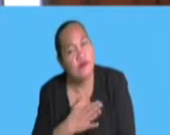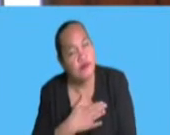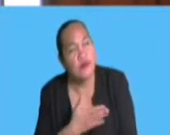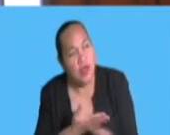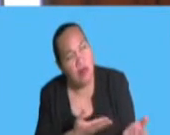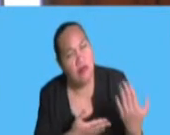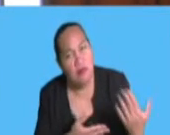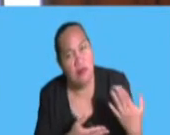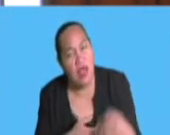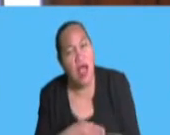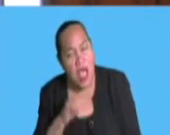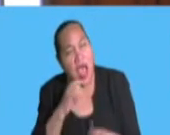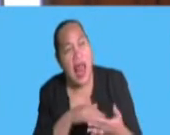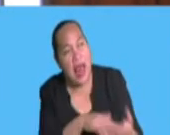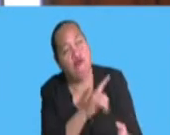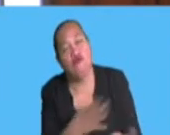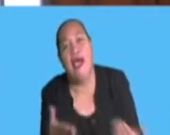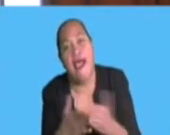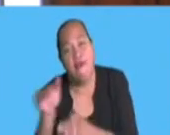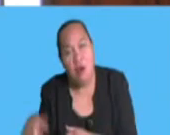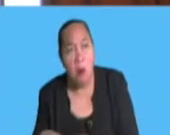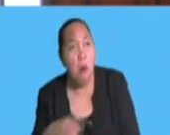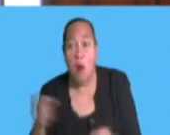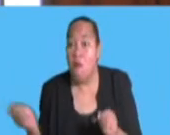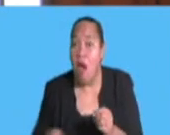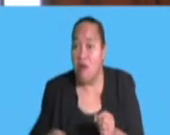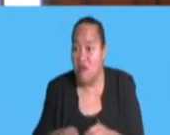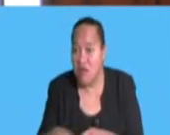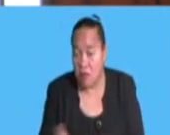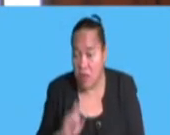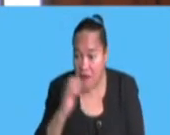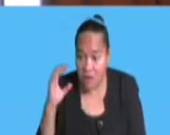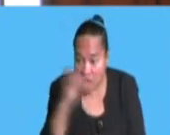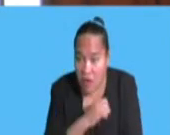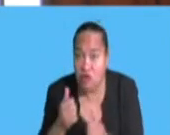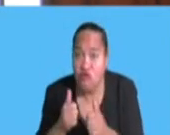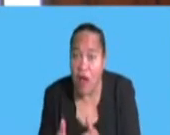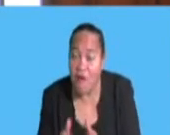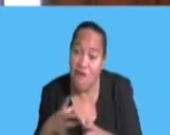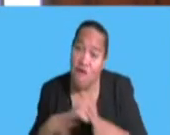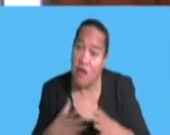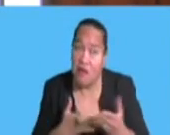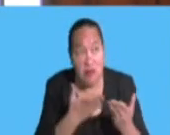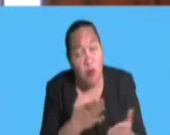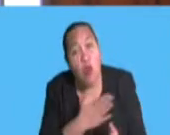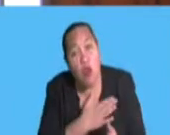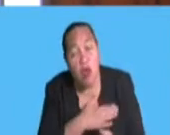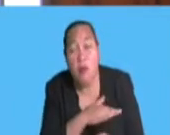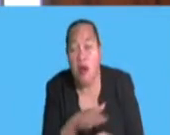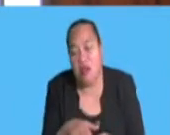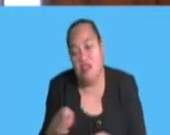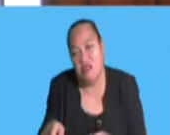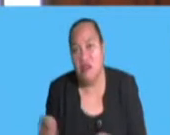says, I'll help you get home. But we're punishing them with huge fines. Our people. Yes, a law that